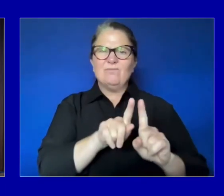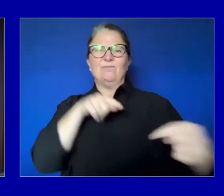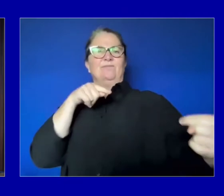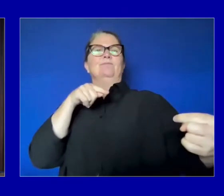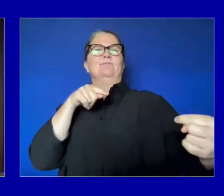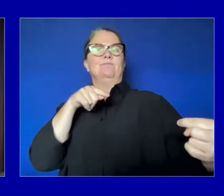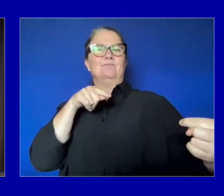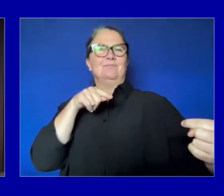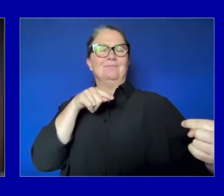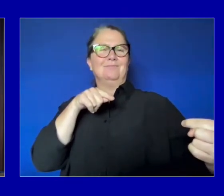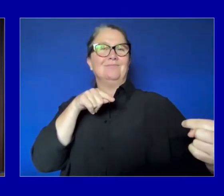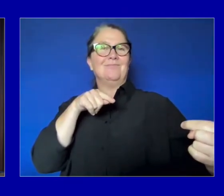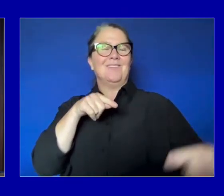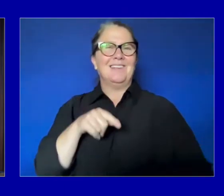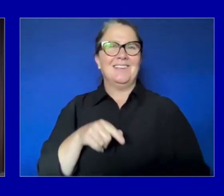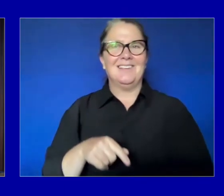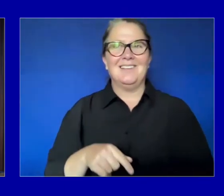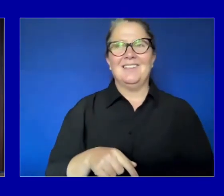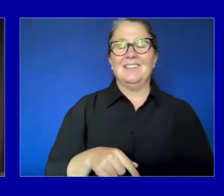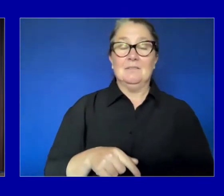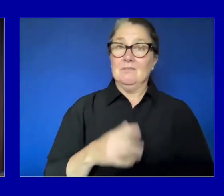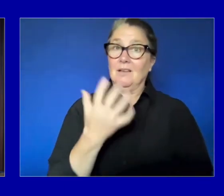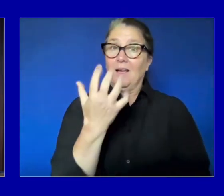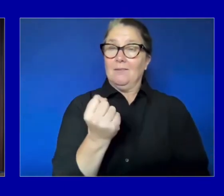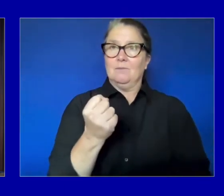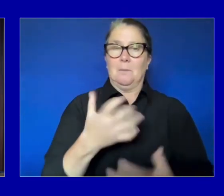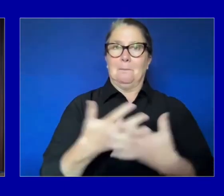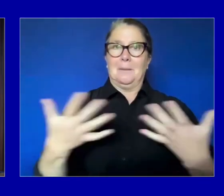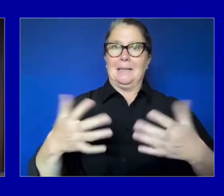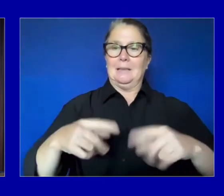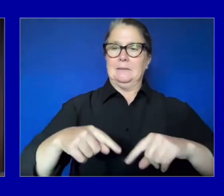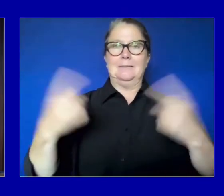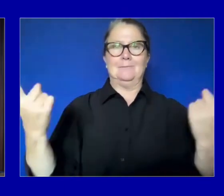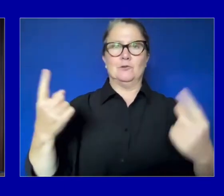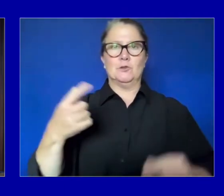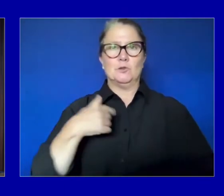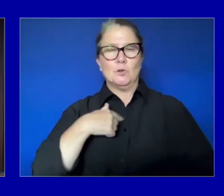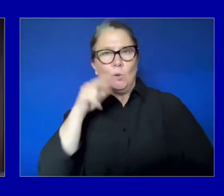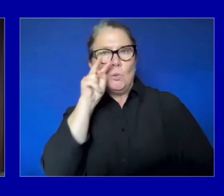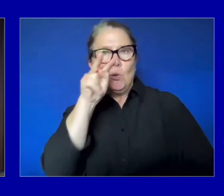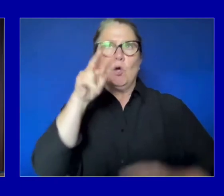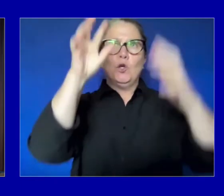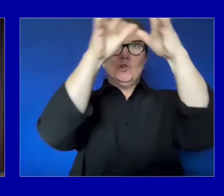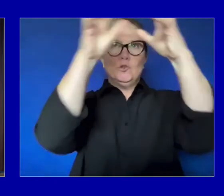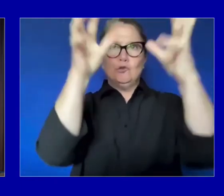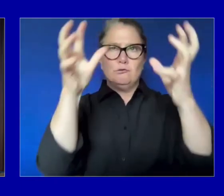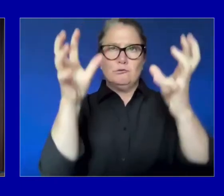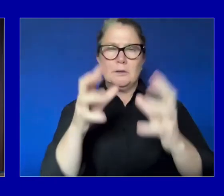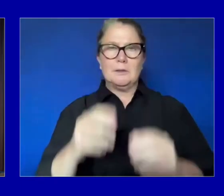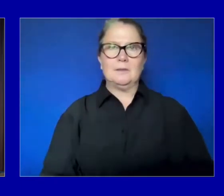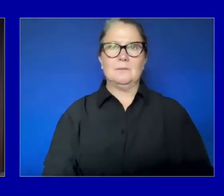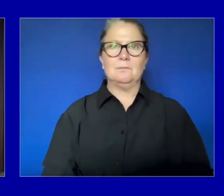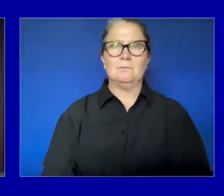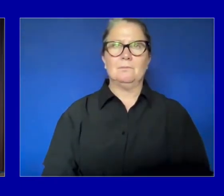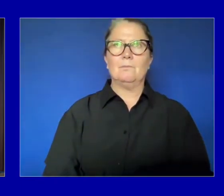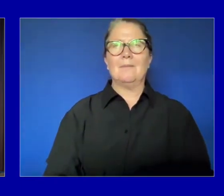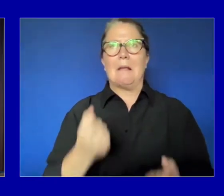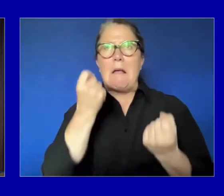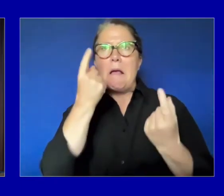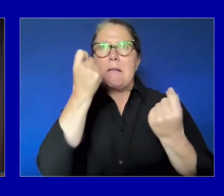watching the tree and understanding the tree spirit. And then the way we,